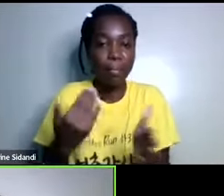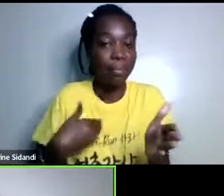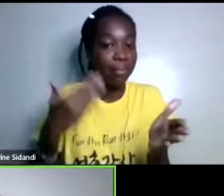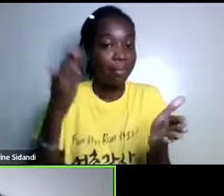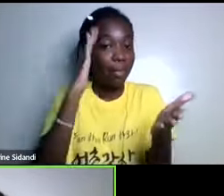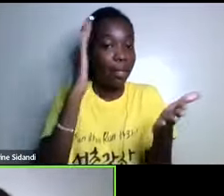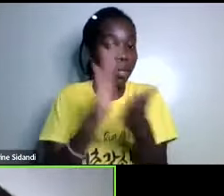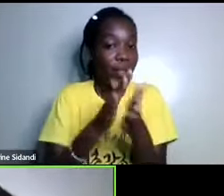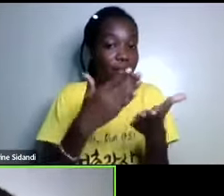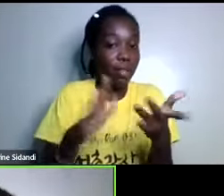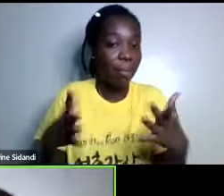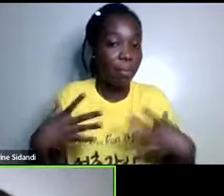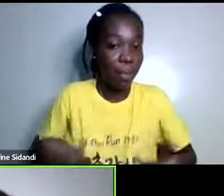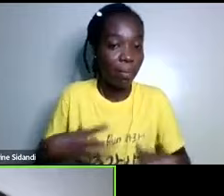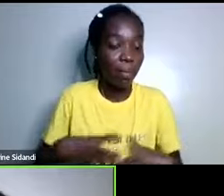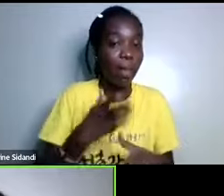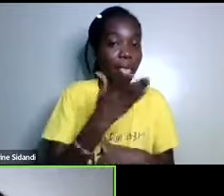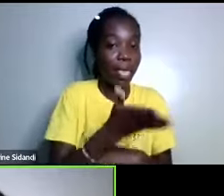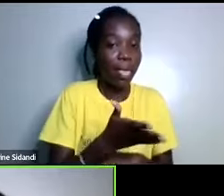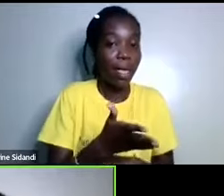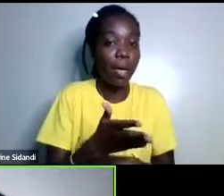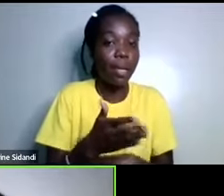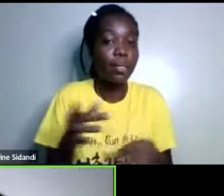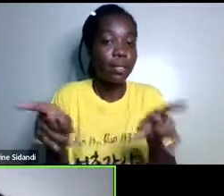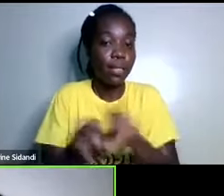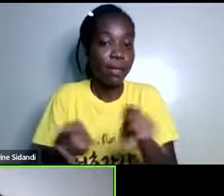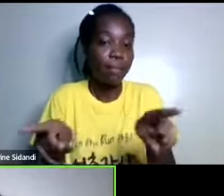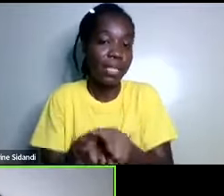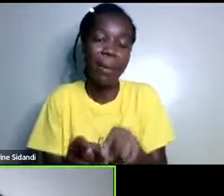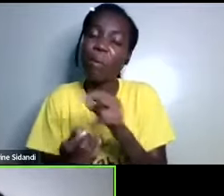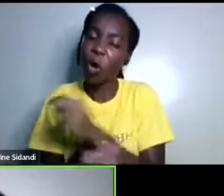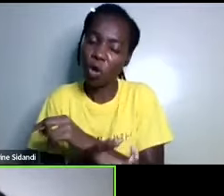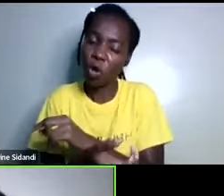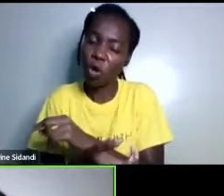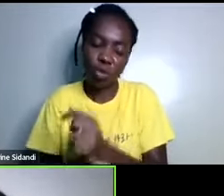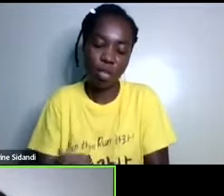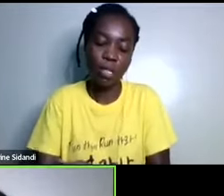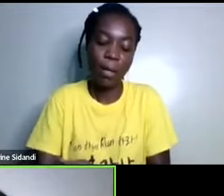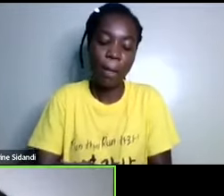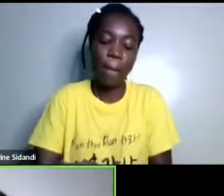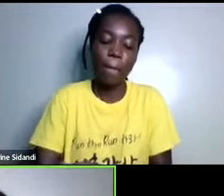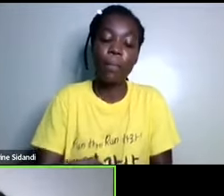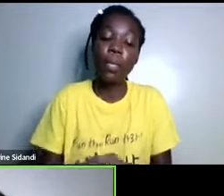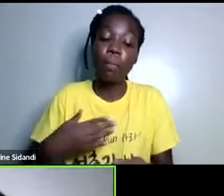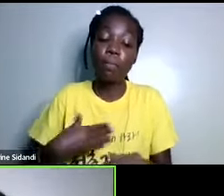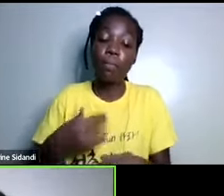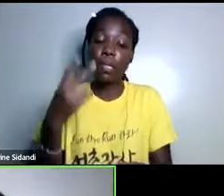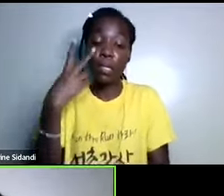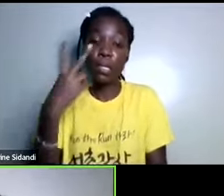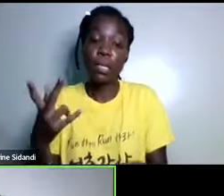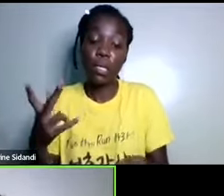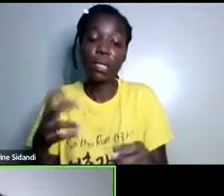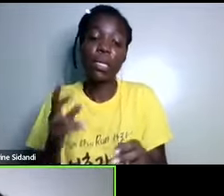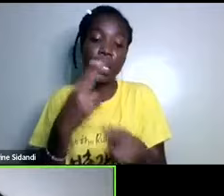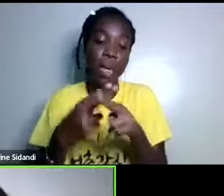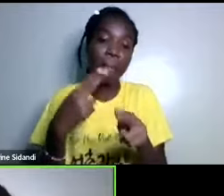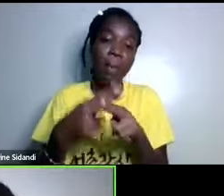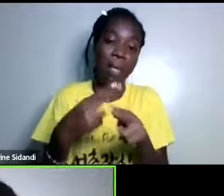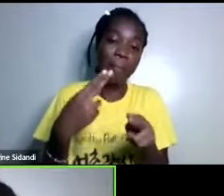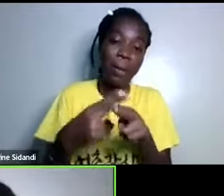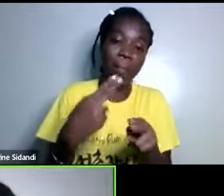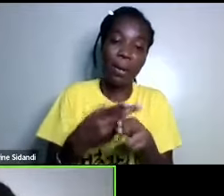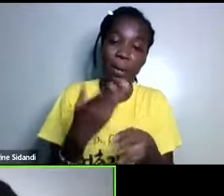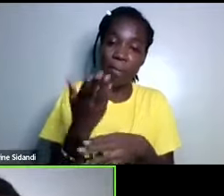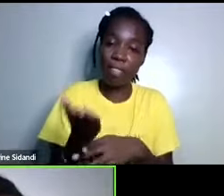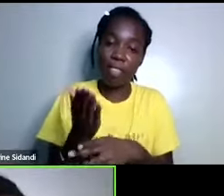also in consulting. I can see quite some familiar names, and I think they are also trying to make money on the